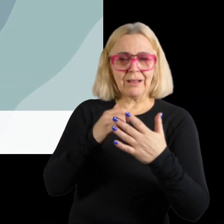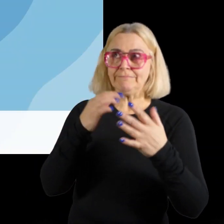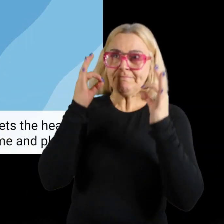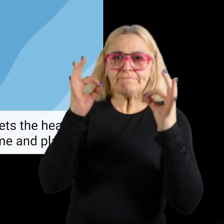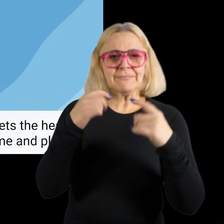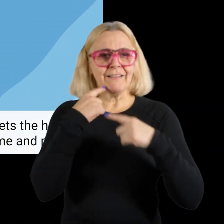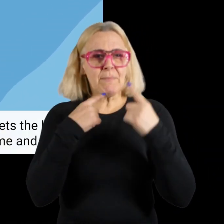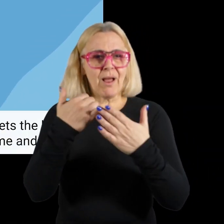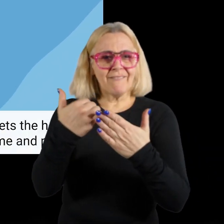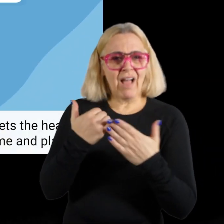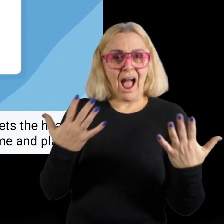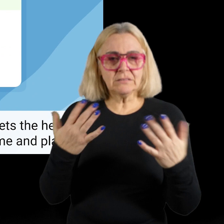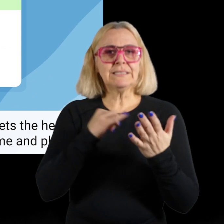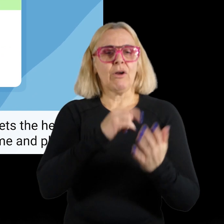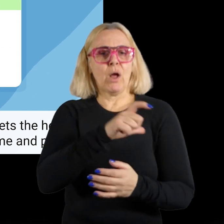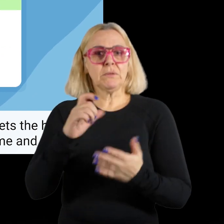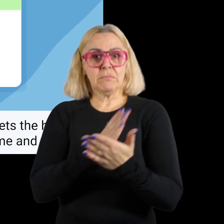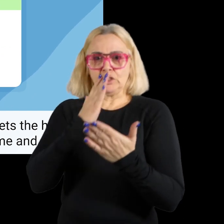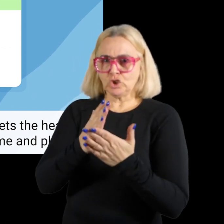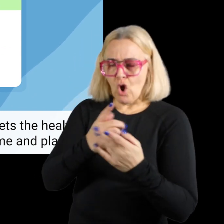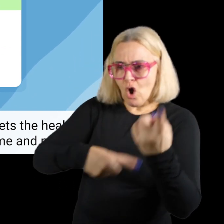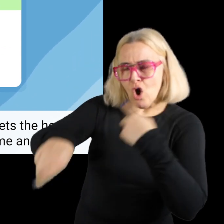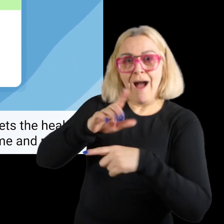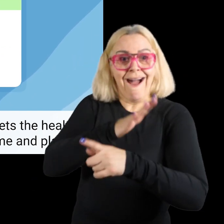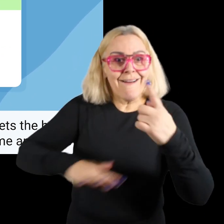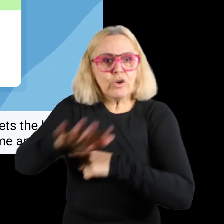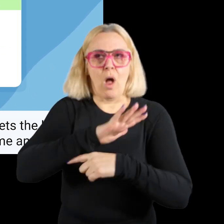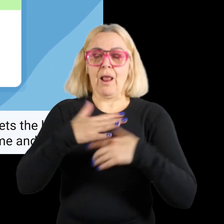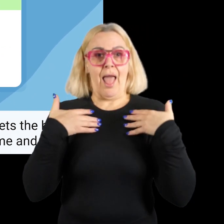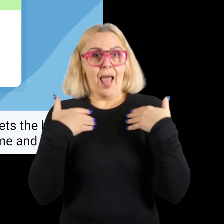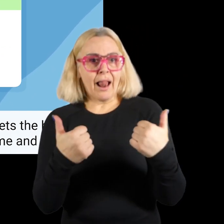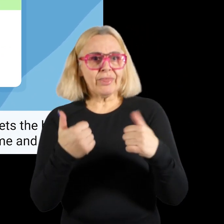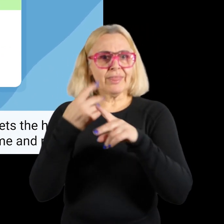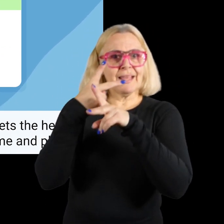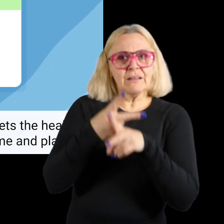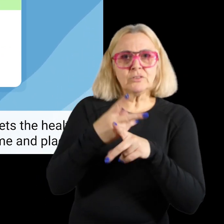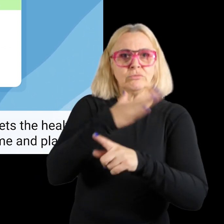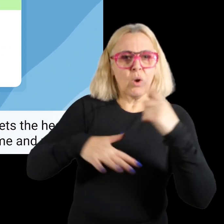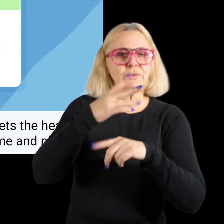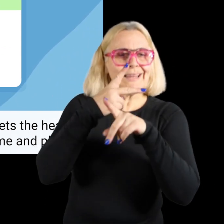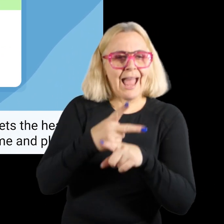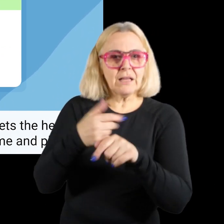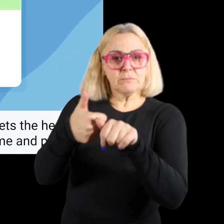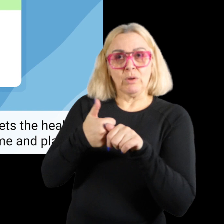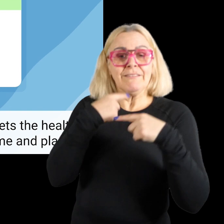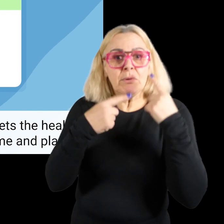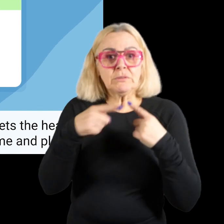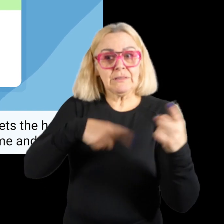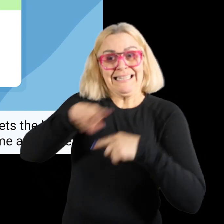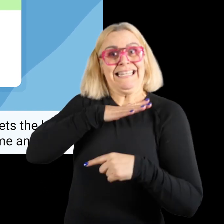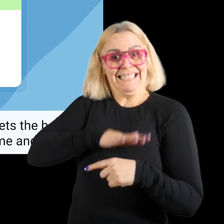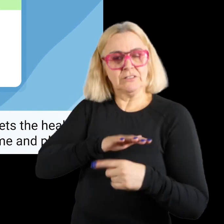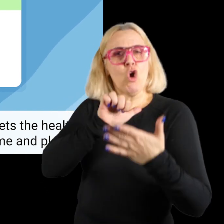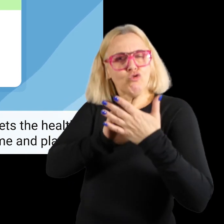advice. Surrey County Council is committed to ensuring that everyone gets the health and social care support and information they need